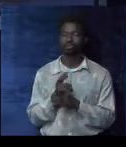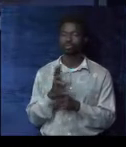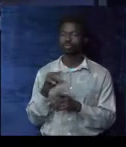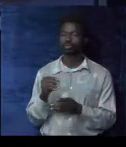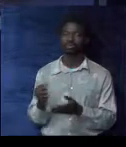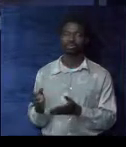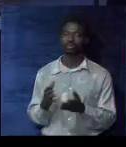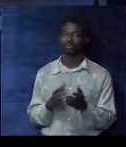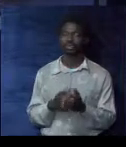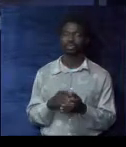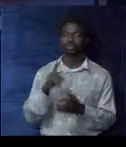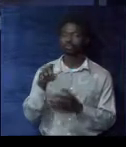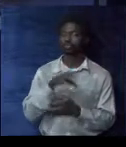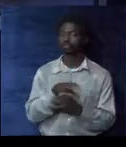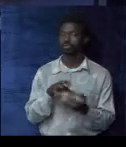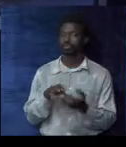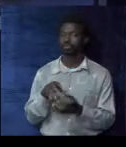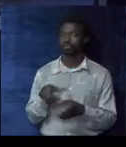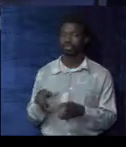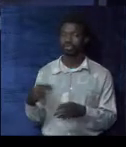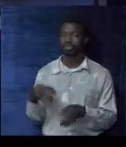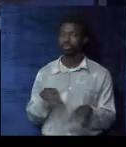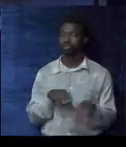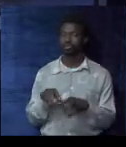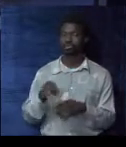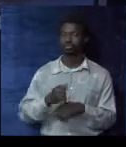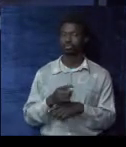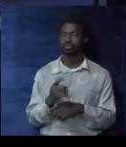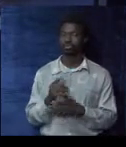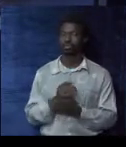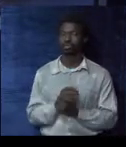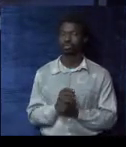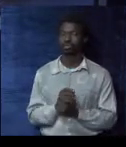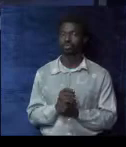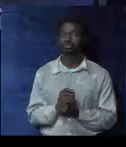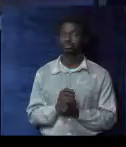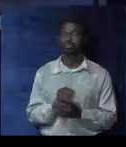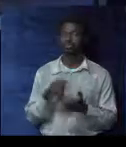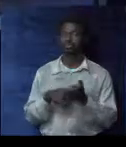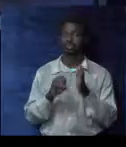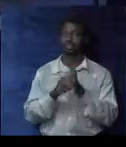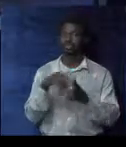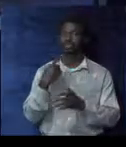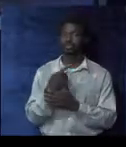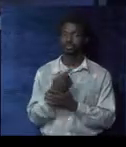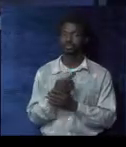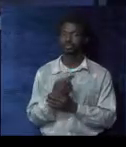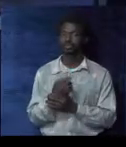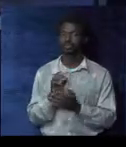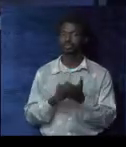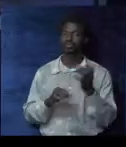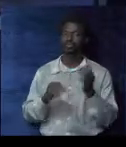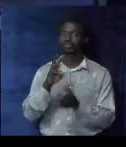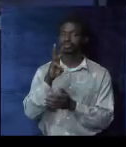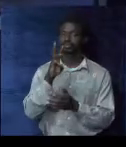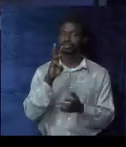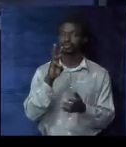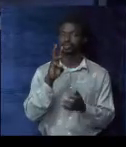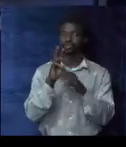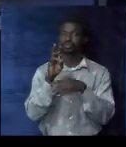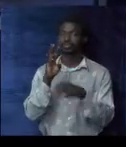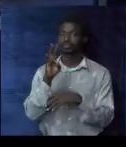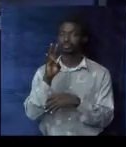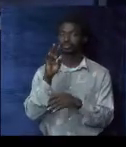No borrowing, no carrying. Are you confused? Let's check out another word. This example says